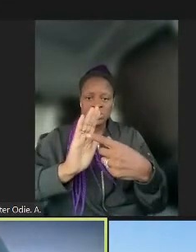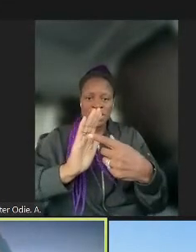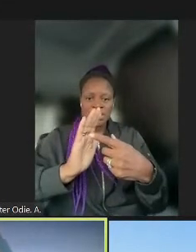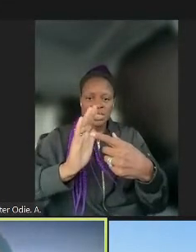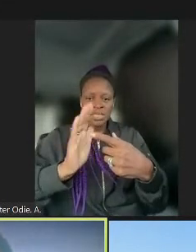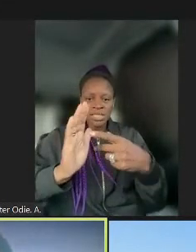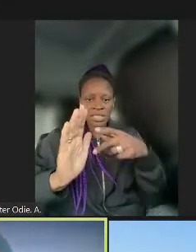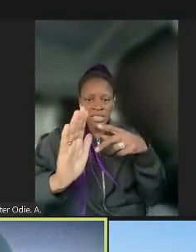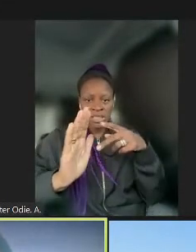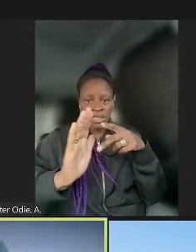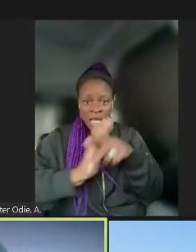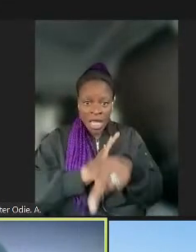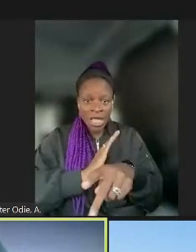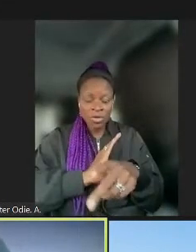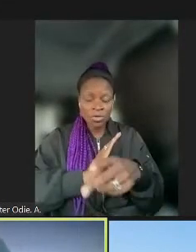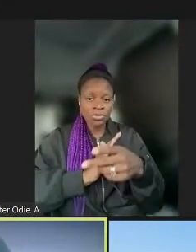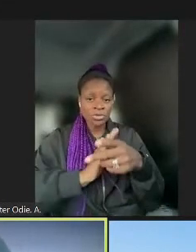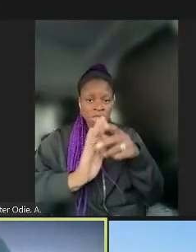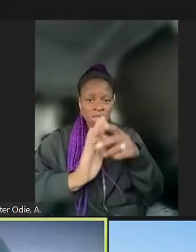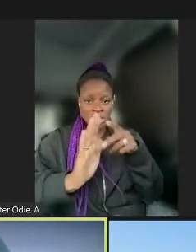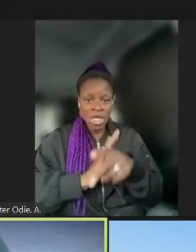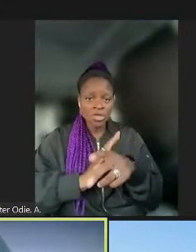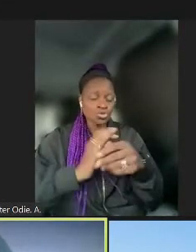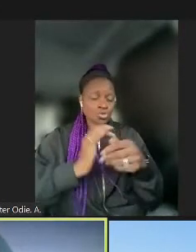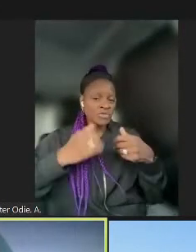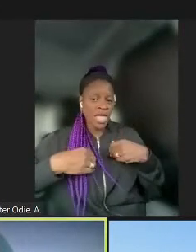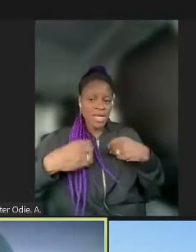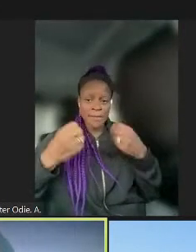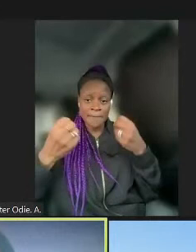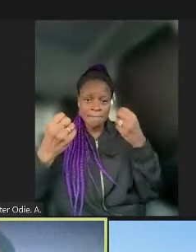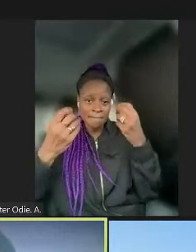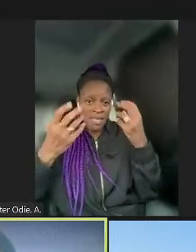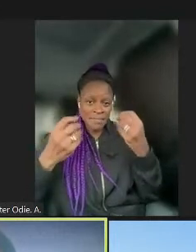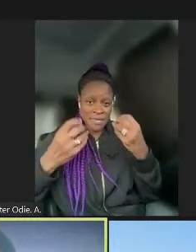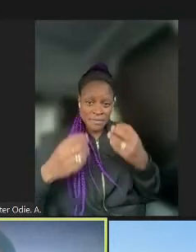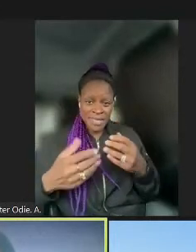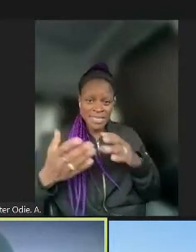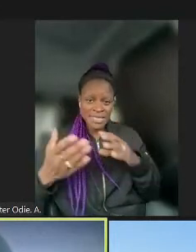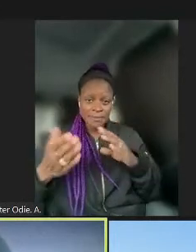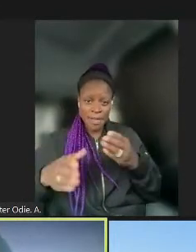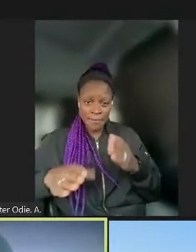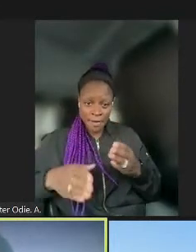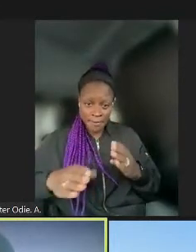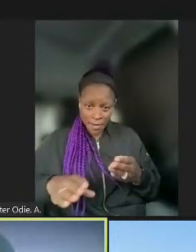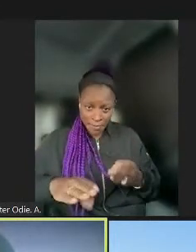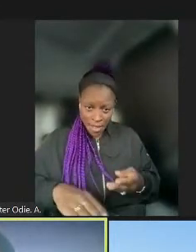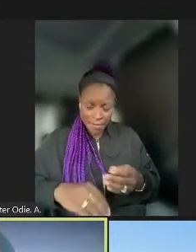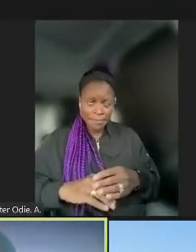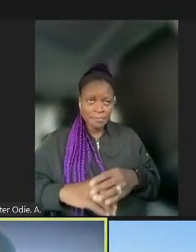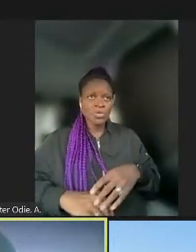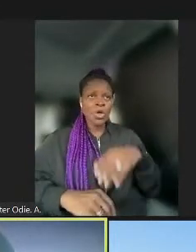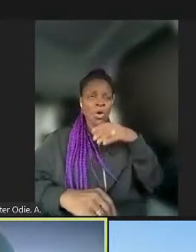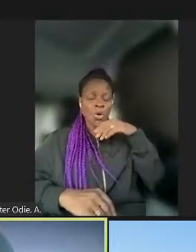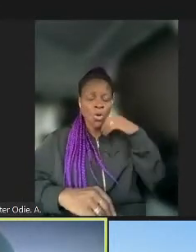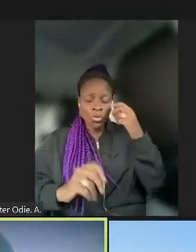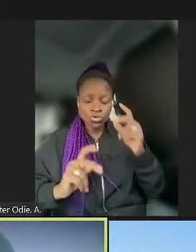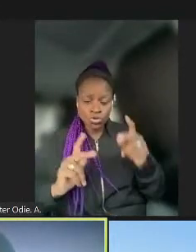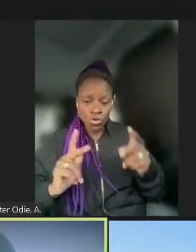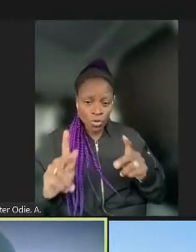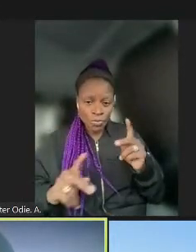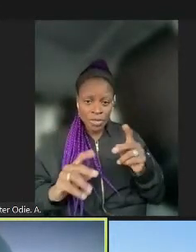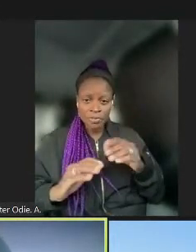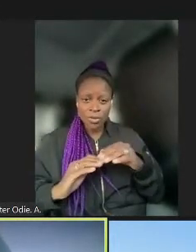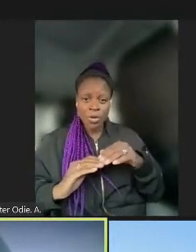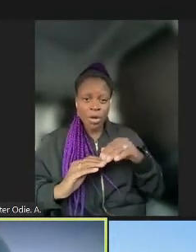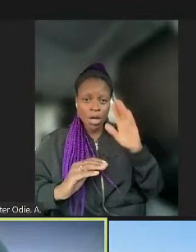had many, many, many deaths, especially in vulnerable people, older folks over